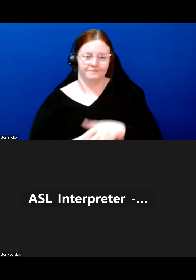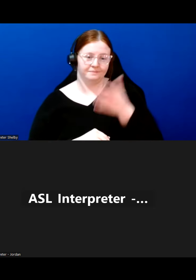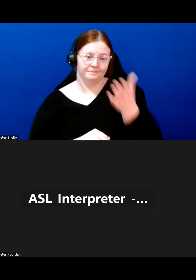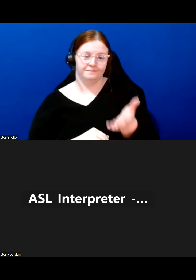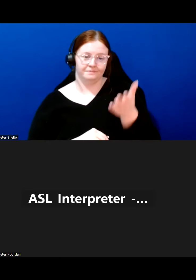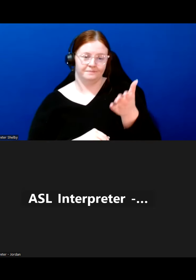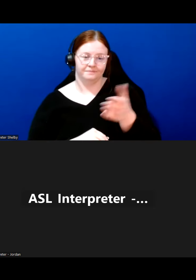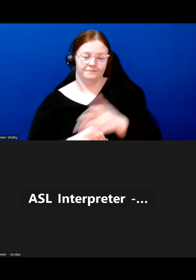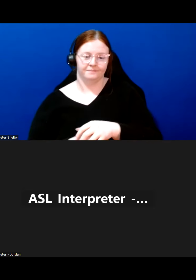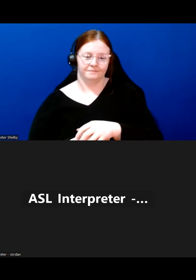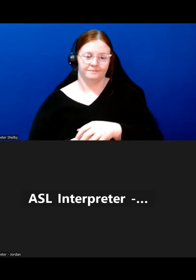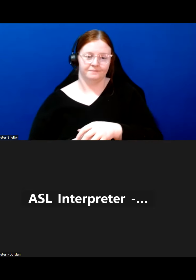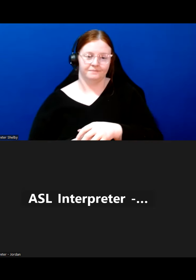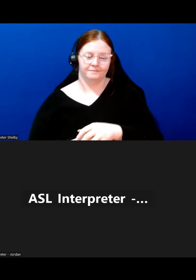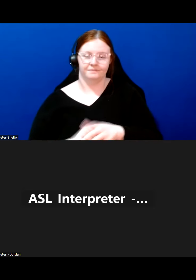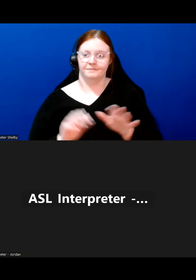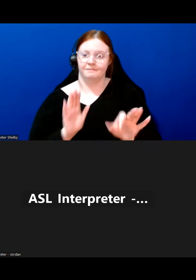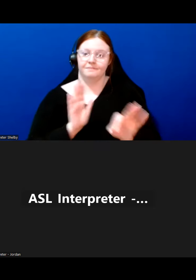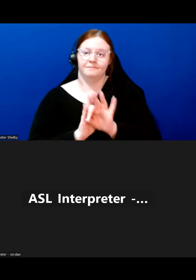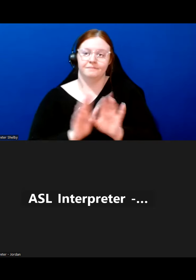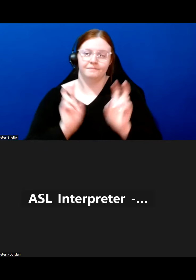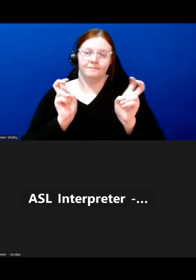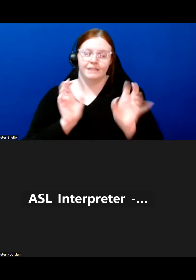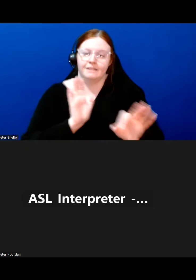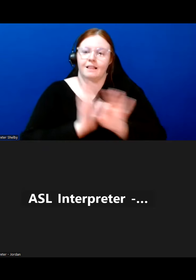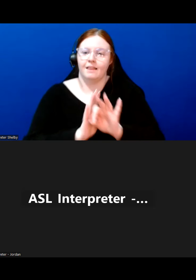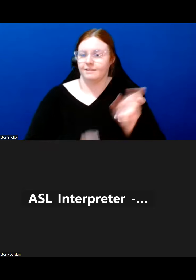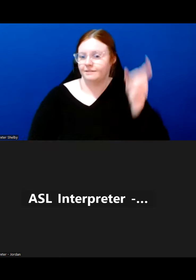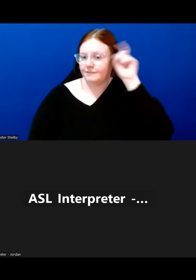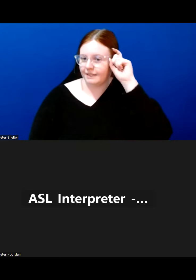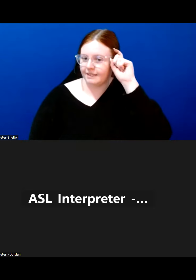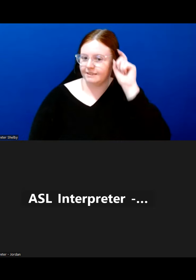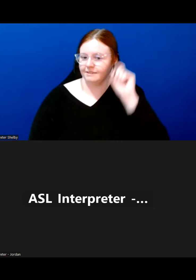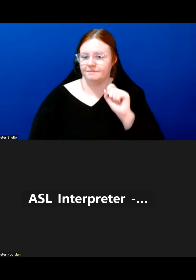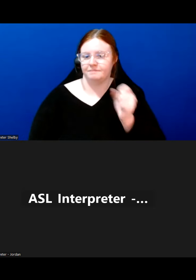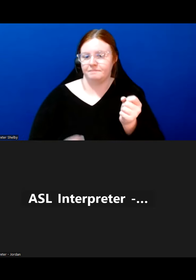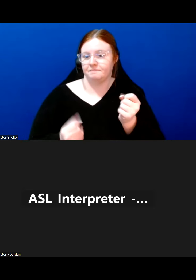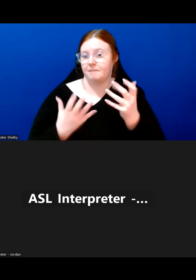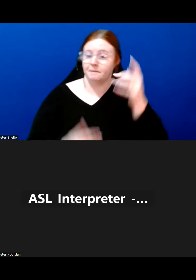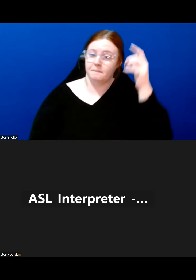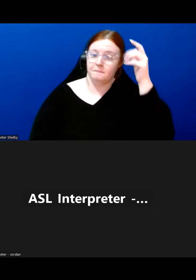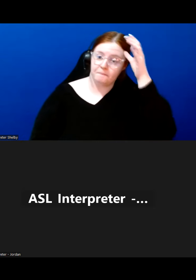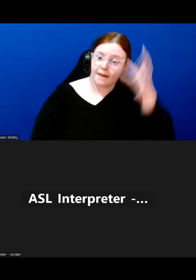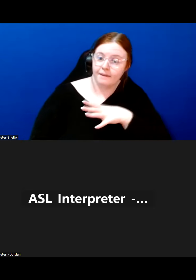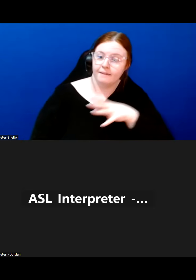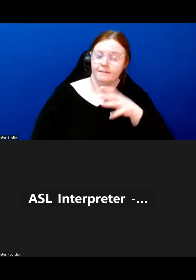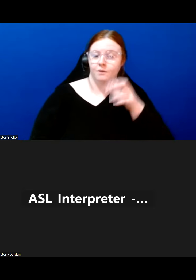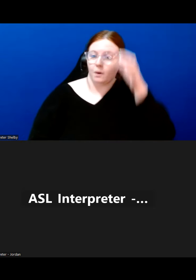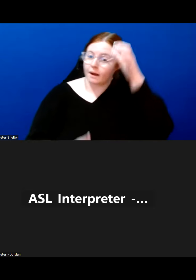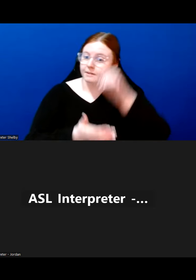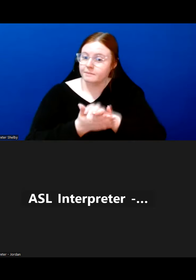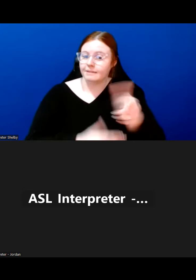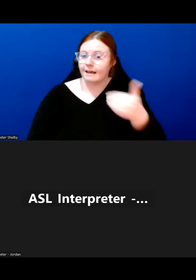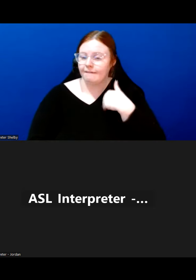is a selective hearing aid that probably a lot of maybe men or husbands have. It has